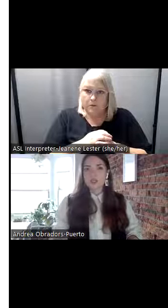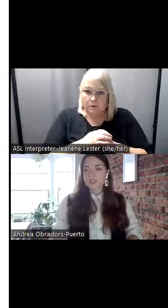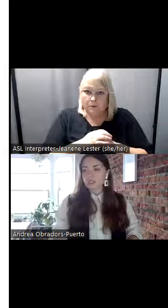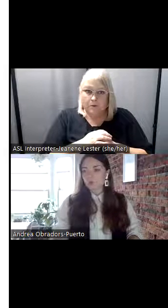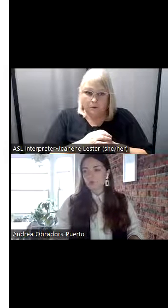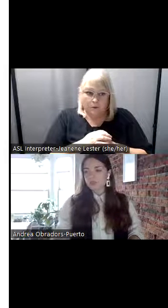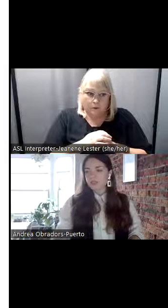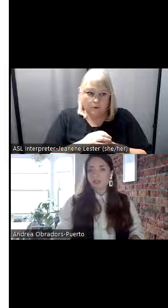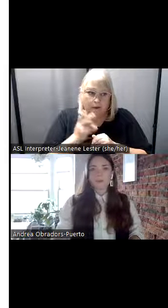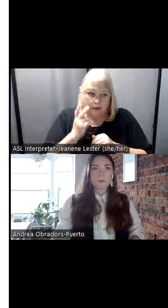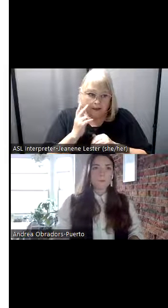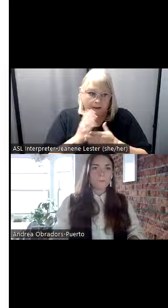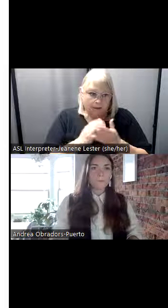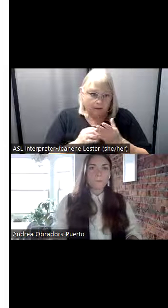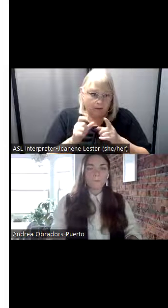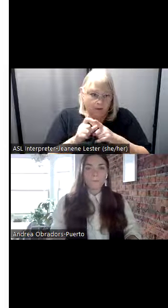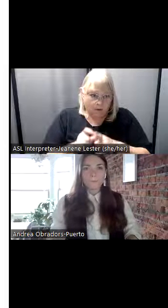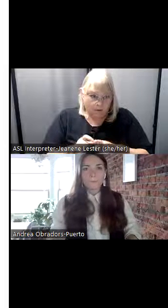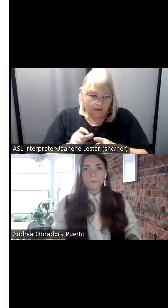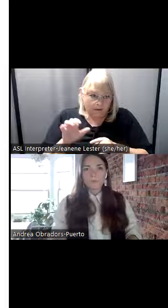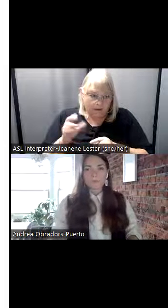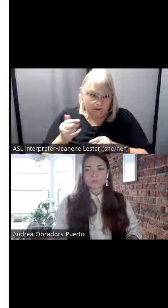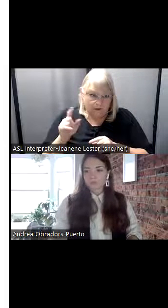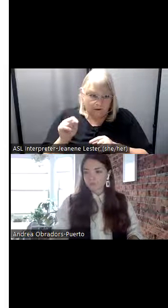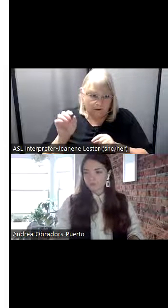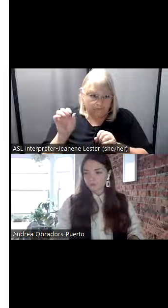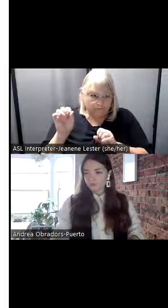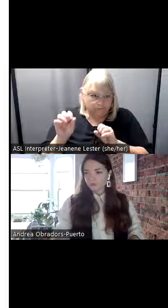Okay, I see some words in it.